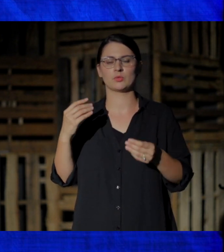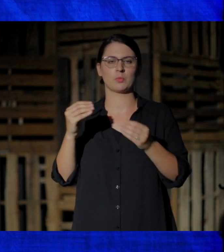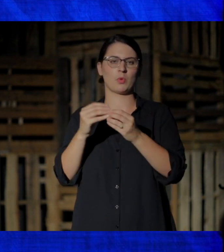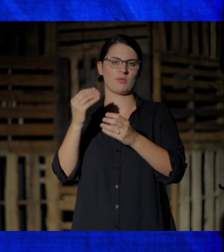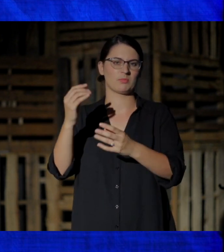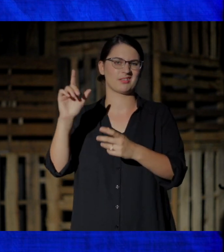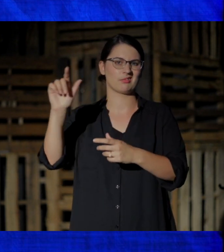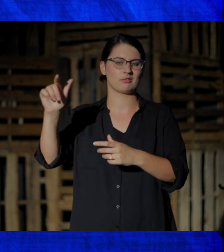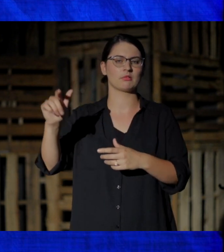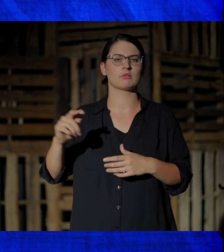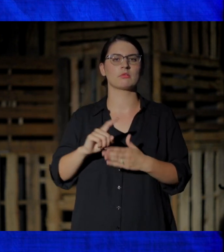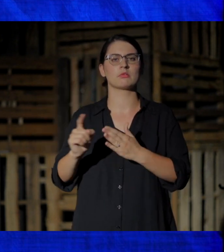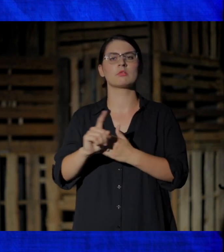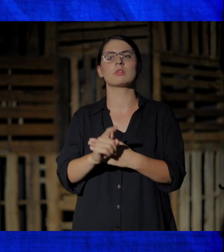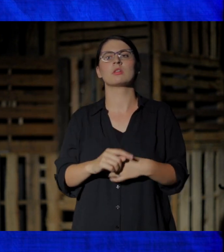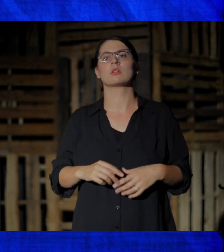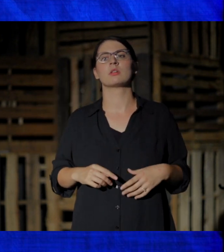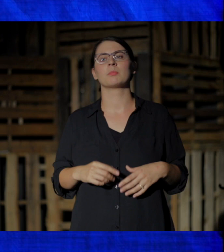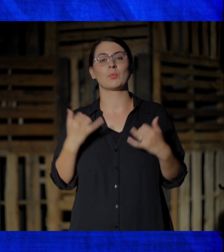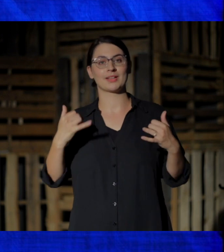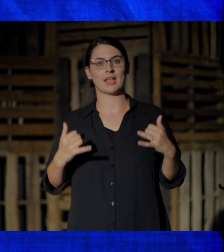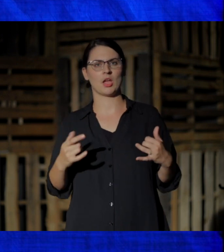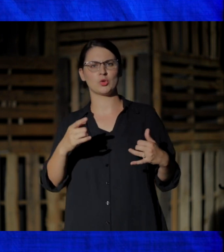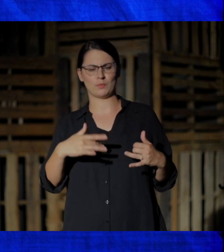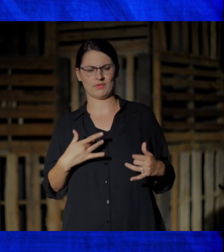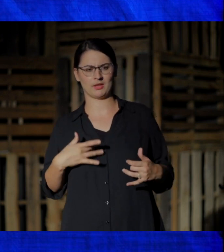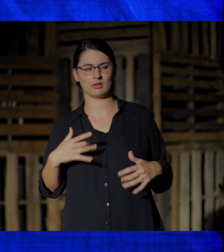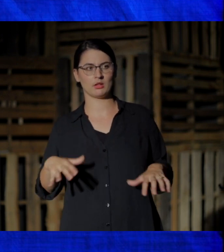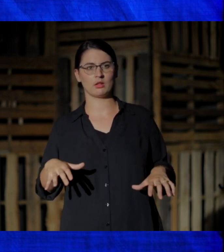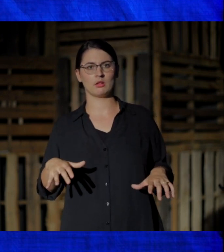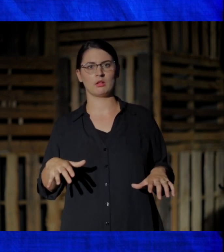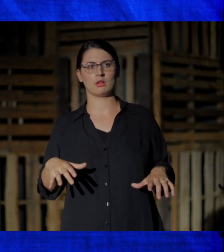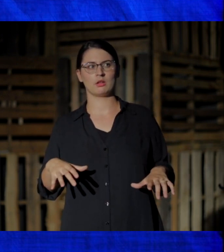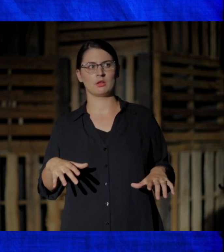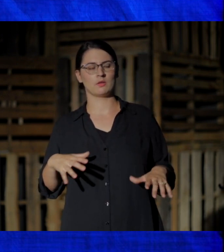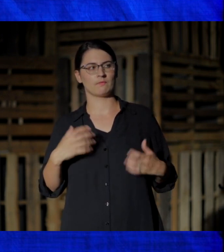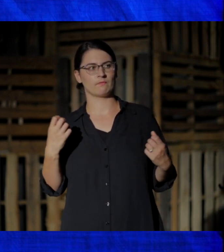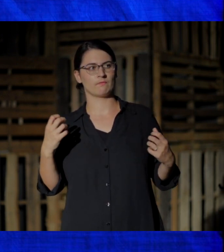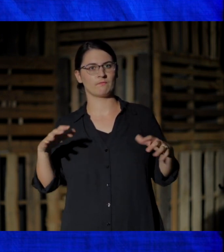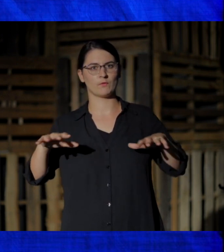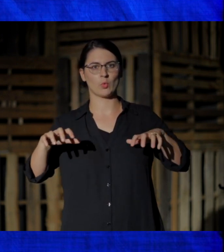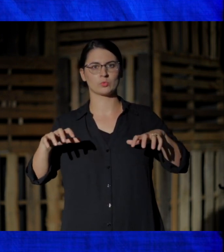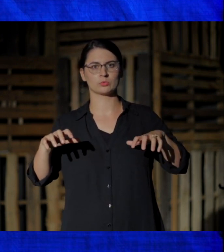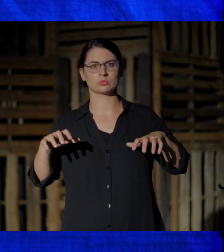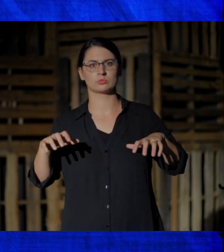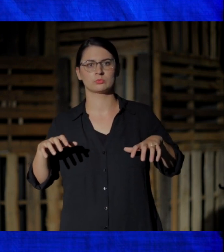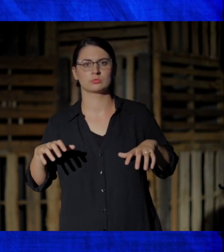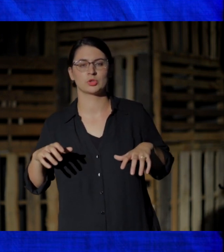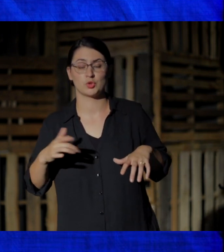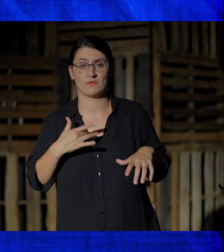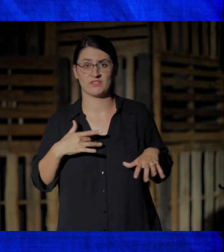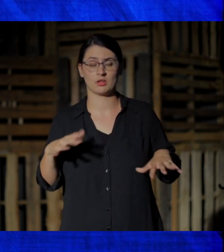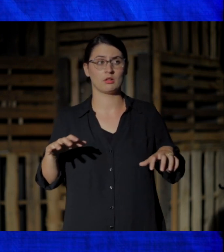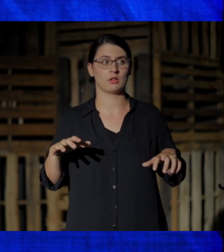Paralyzed is what happens when you have hysteria. Paralyzed. You can't move.